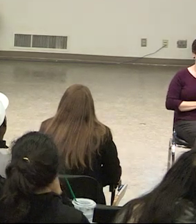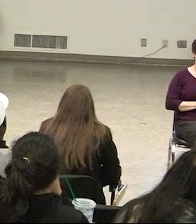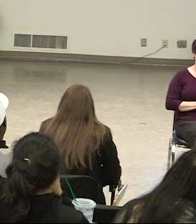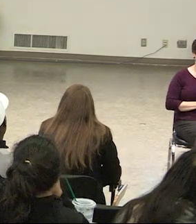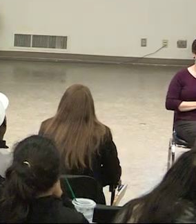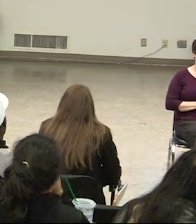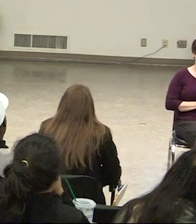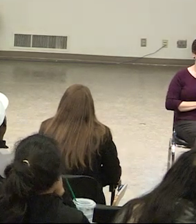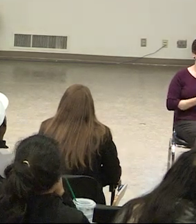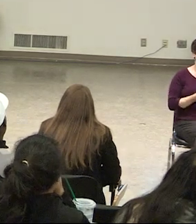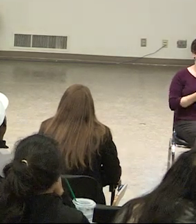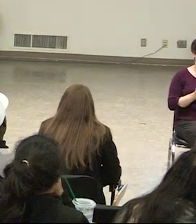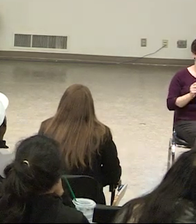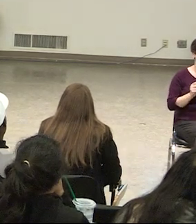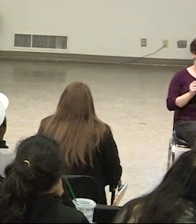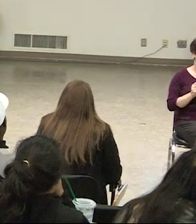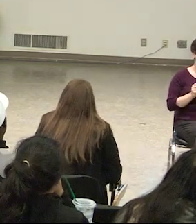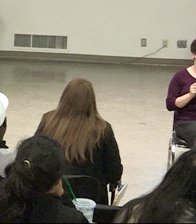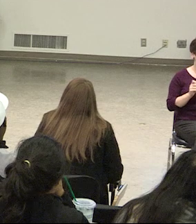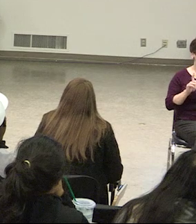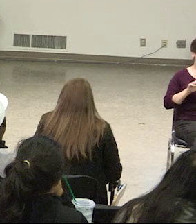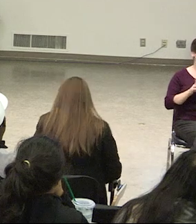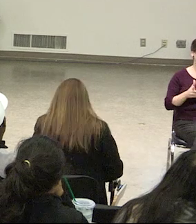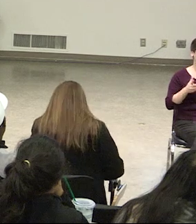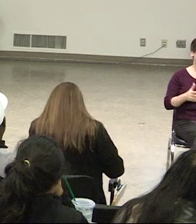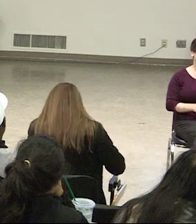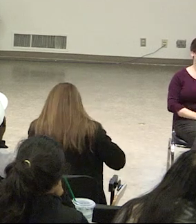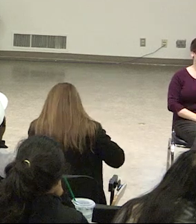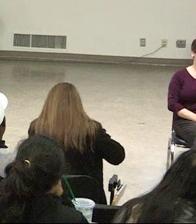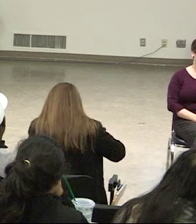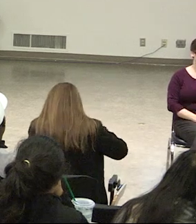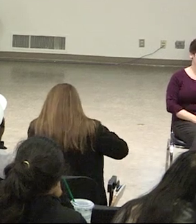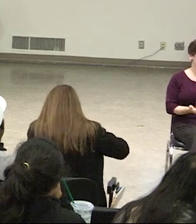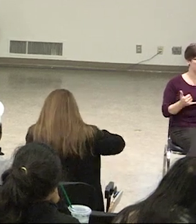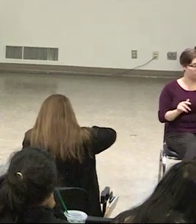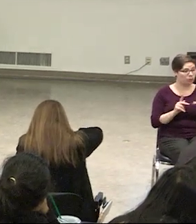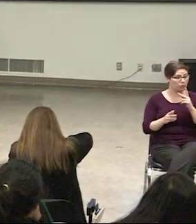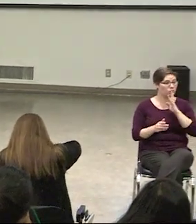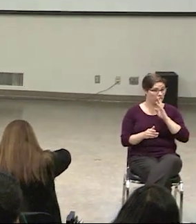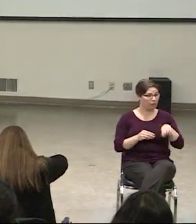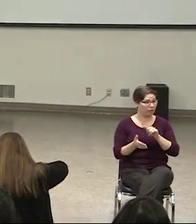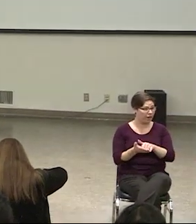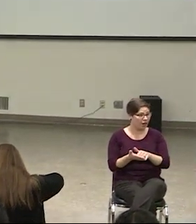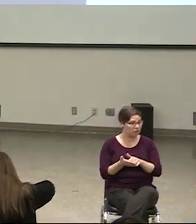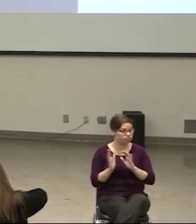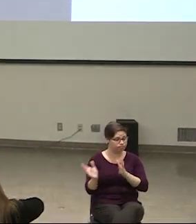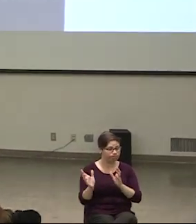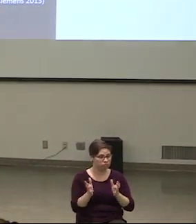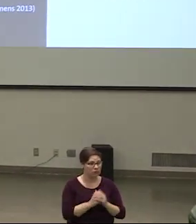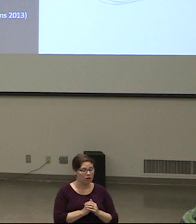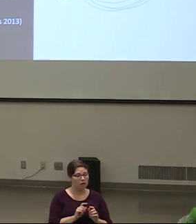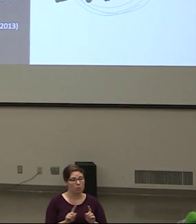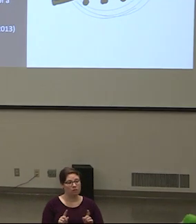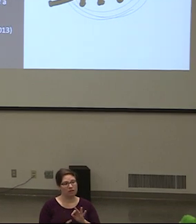So safe space stuff came up a lot in the 90s. I think there's still a lot of conversations about it, but late